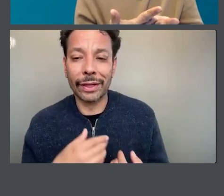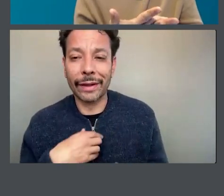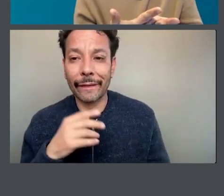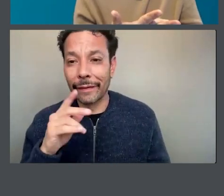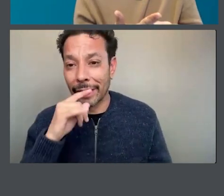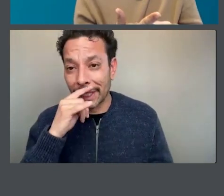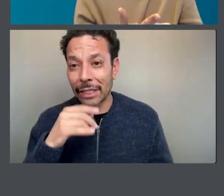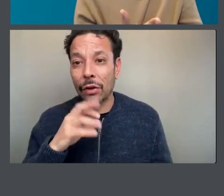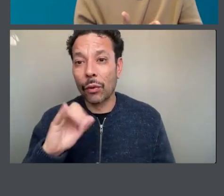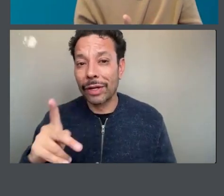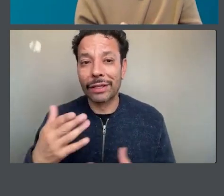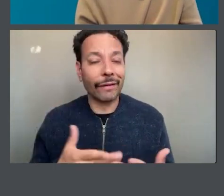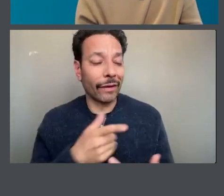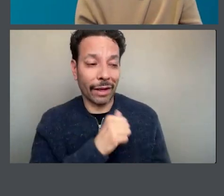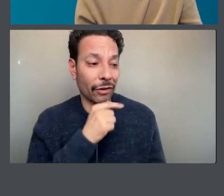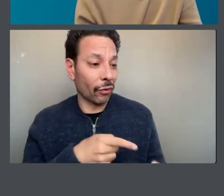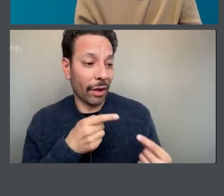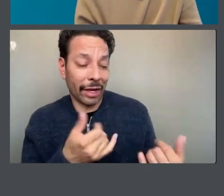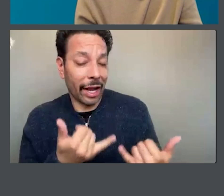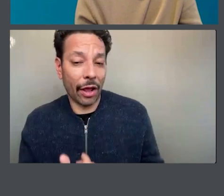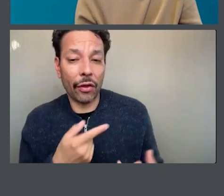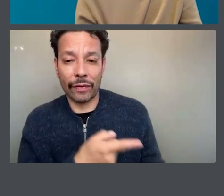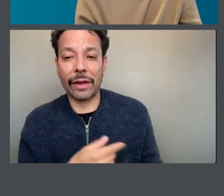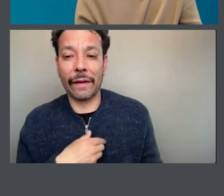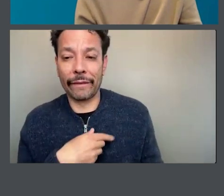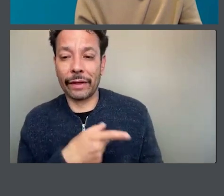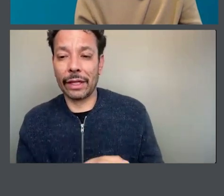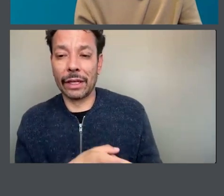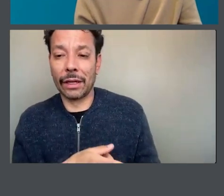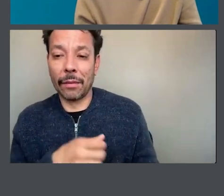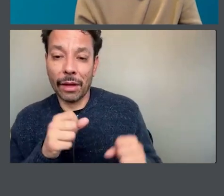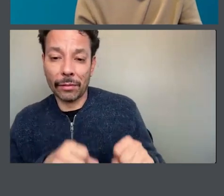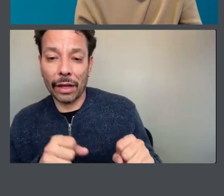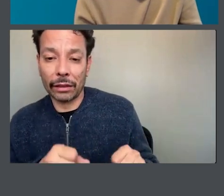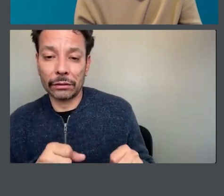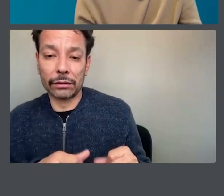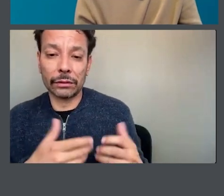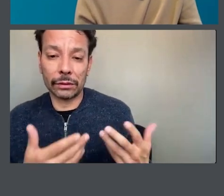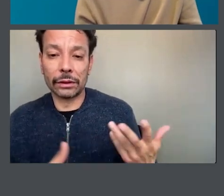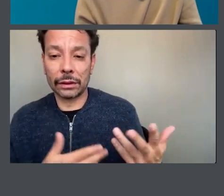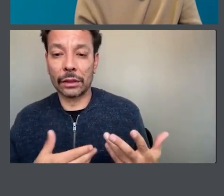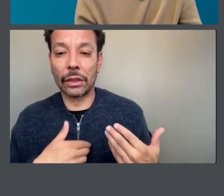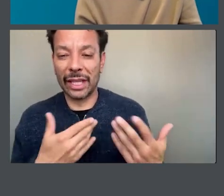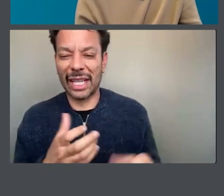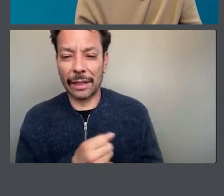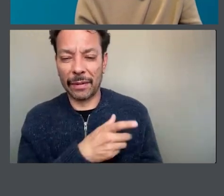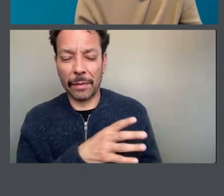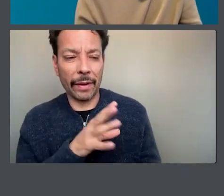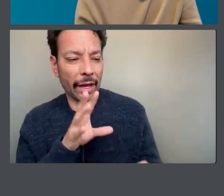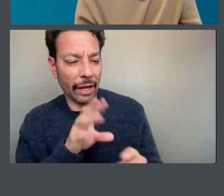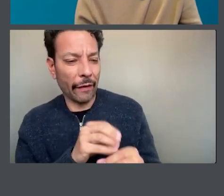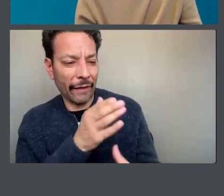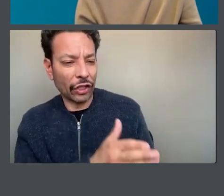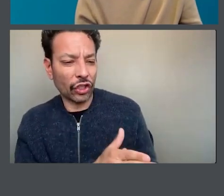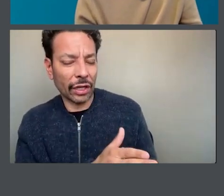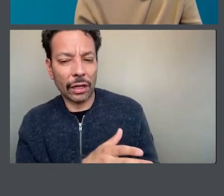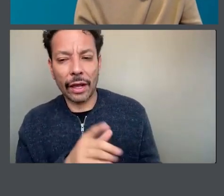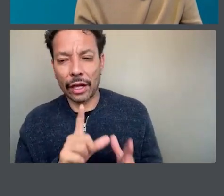risk. Even if this person is not struggling right now, this is a possibility. So let's get them some intervention sooner rather than